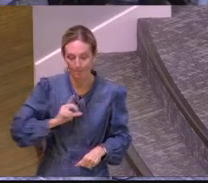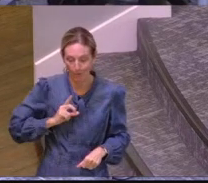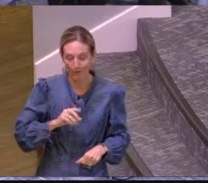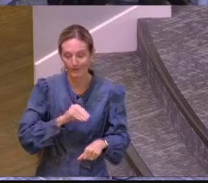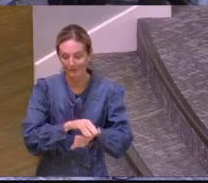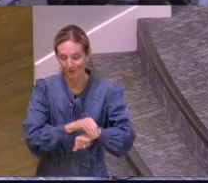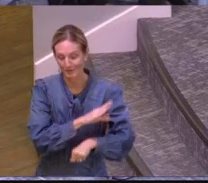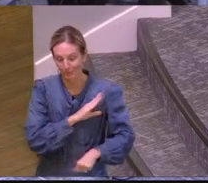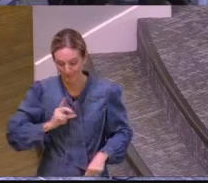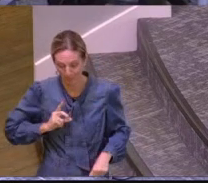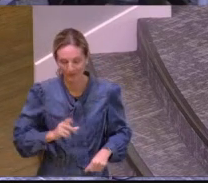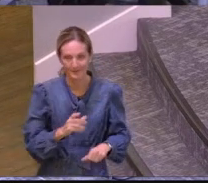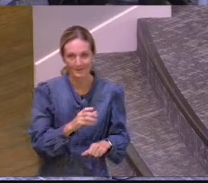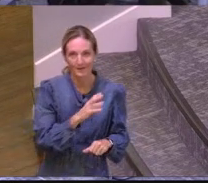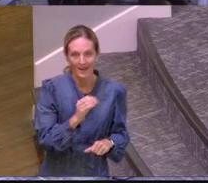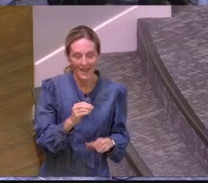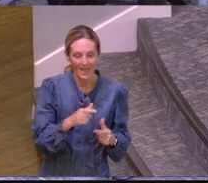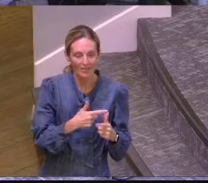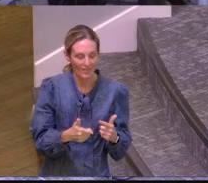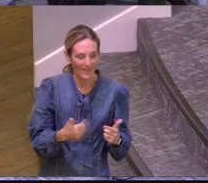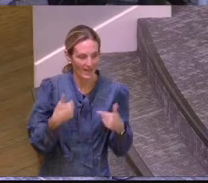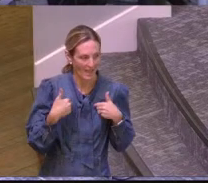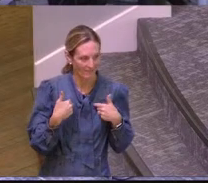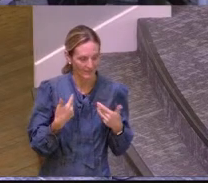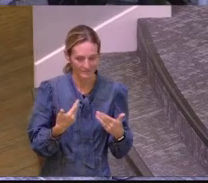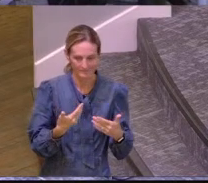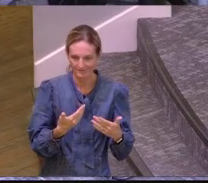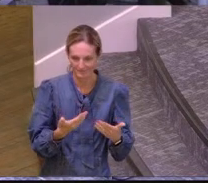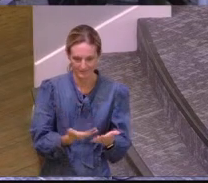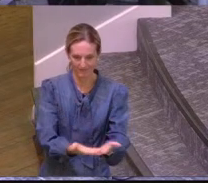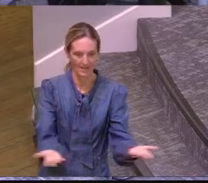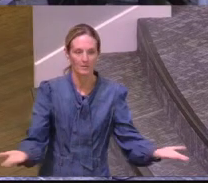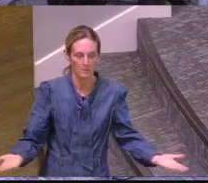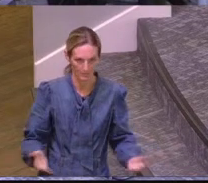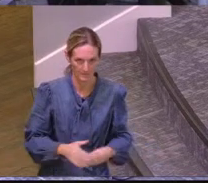also make it available, if it were something like